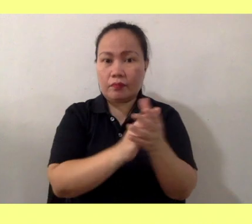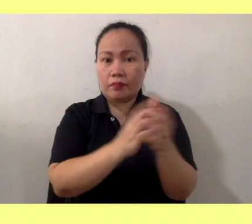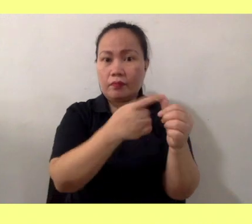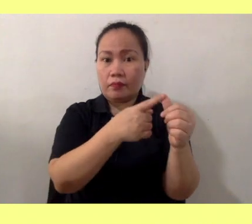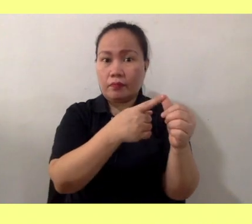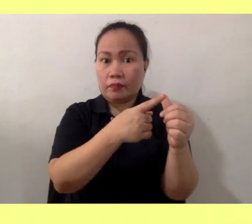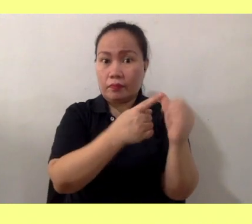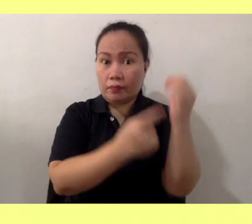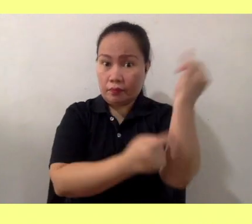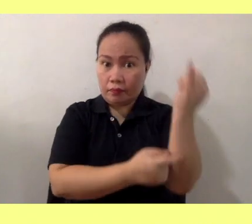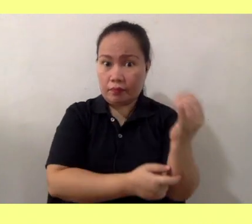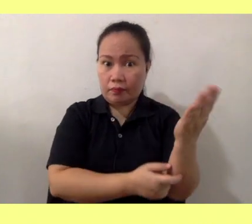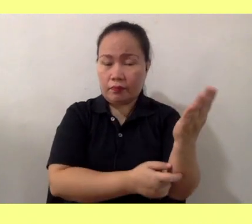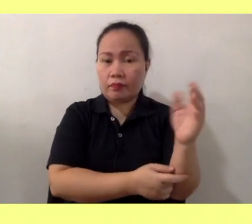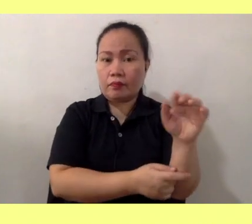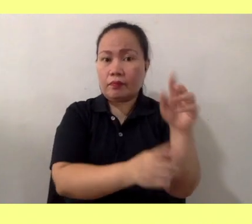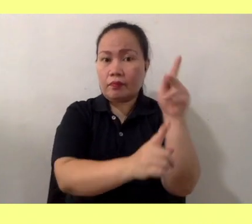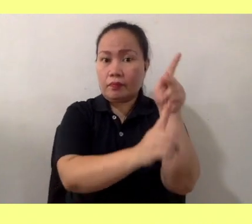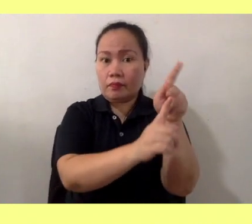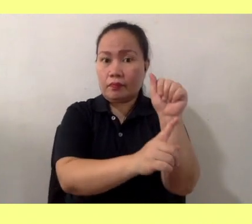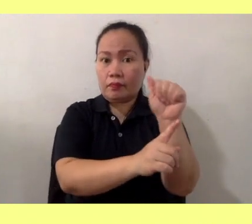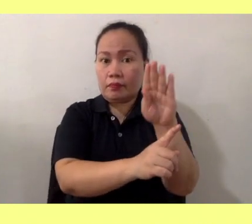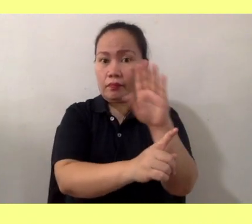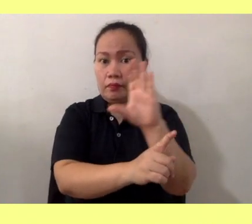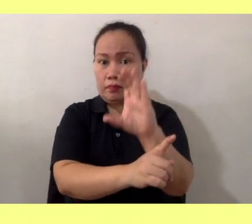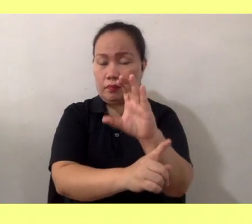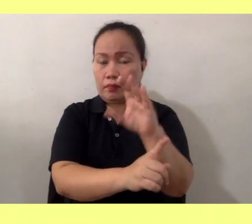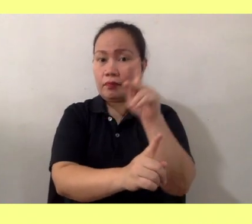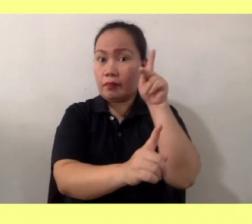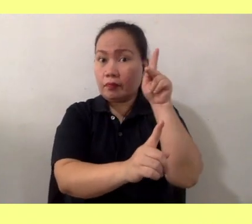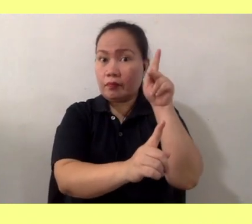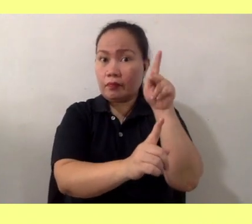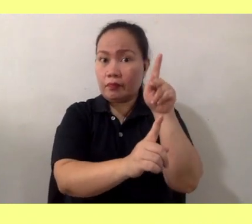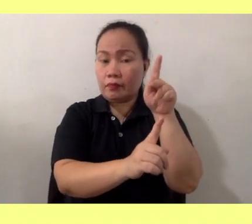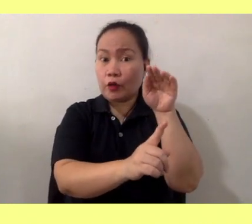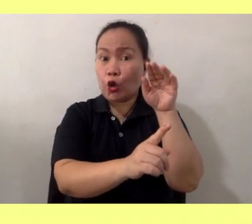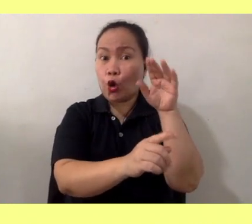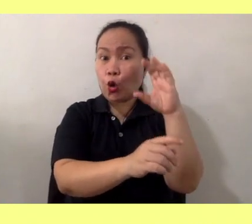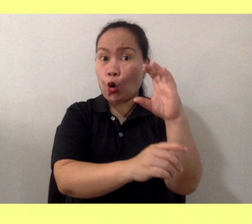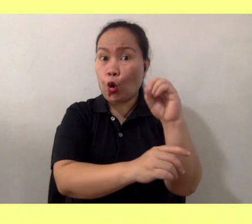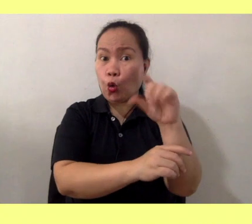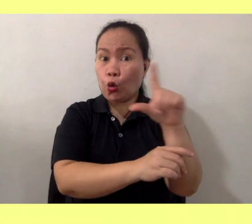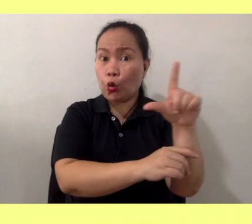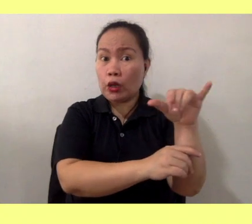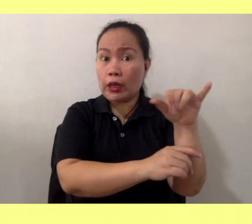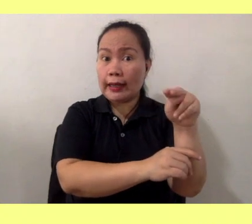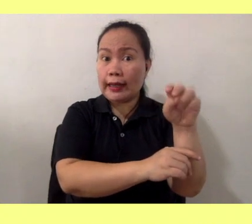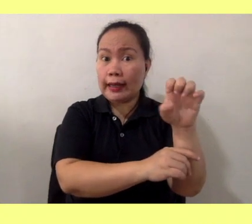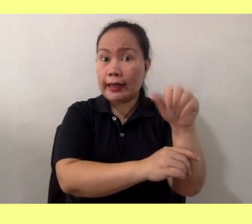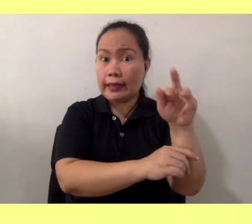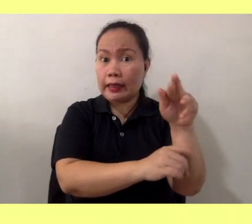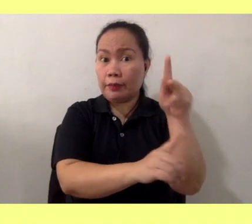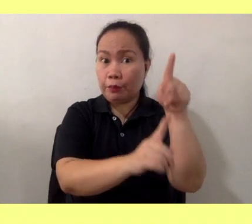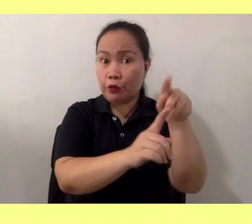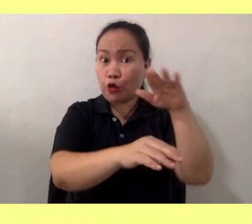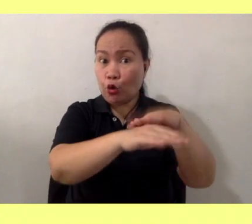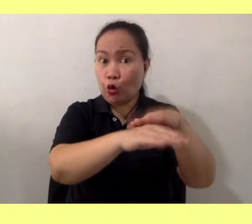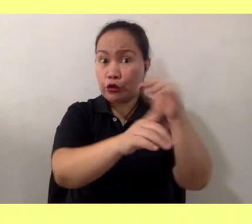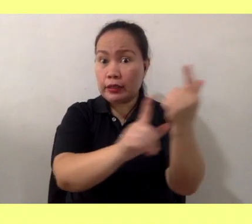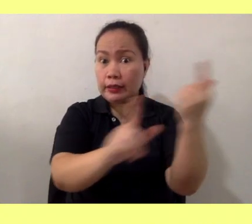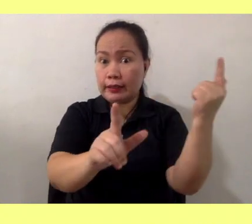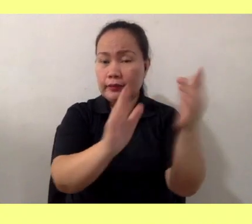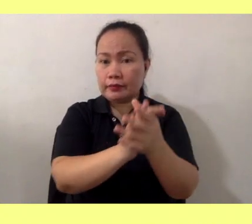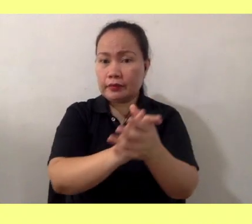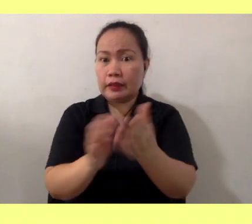dito sa ating first figure, points A, B, and C are collinear points. Okay? And then here, points